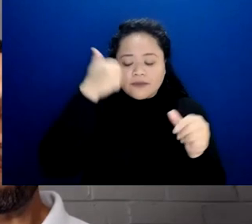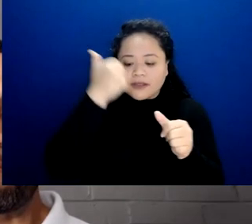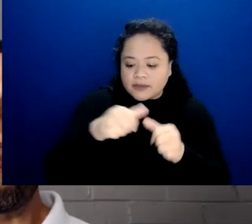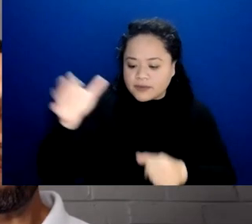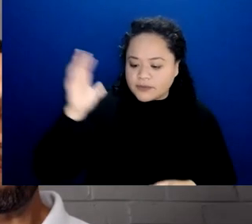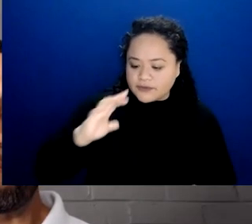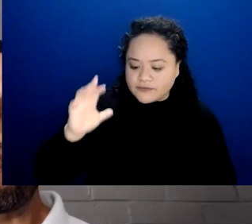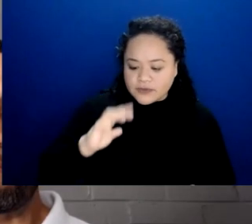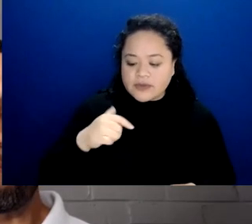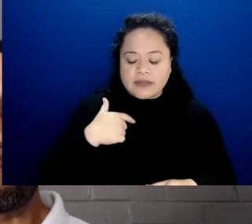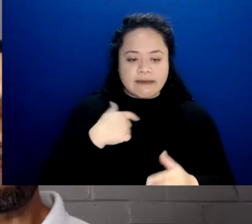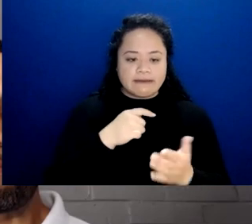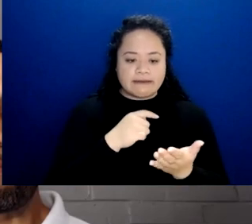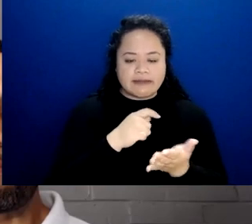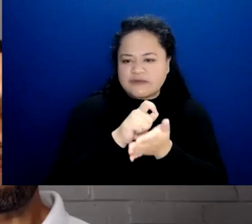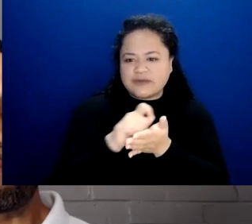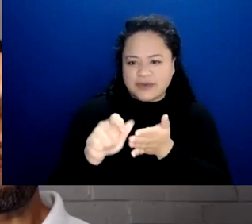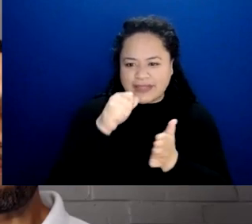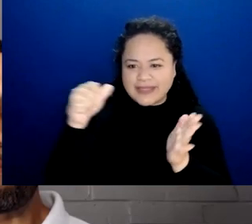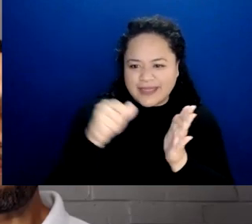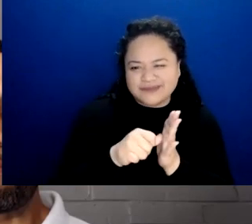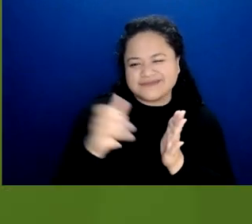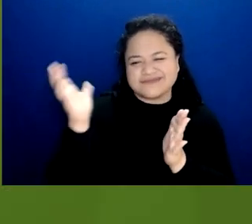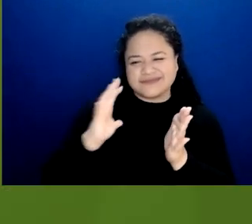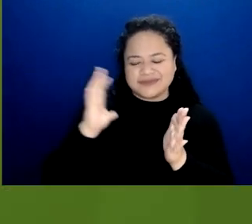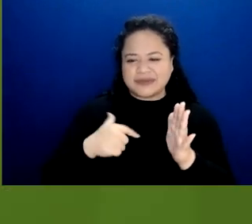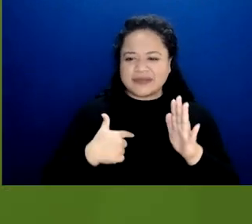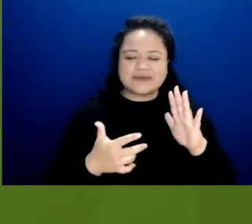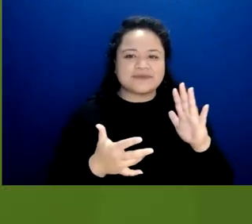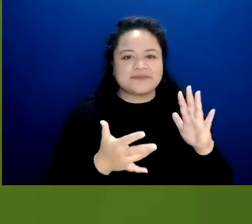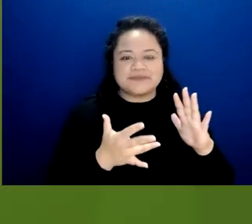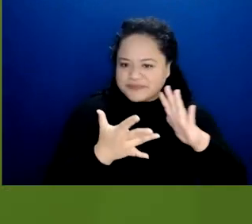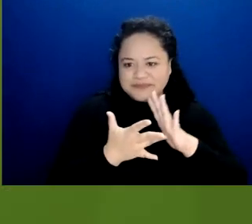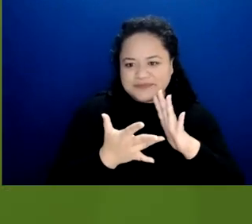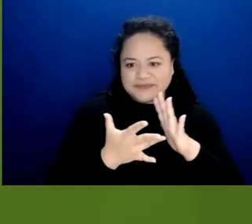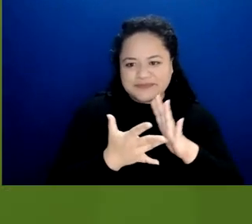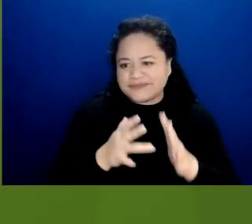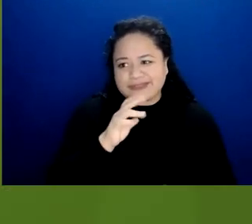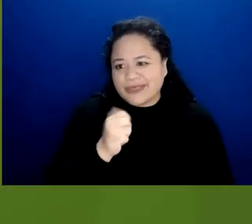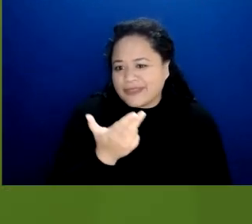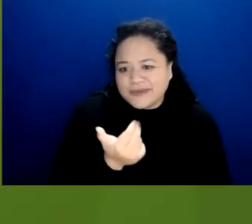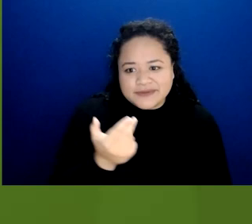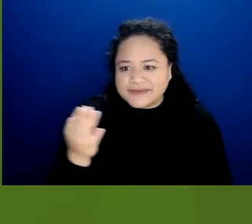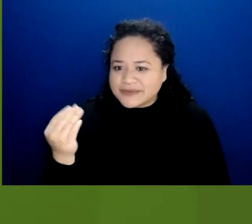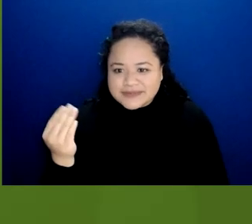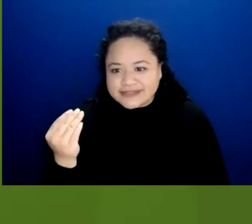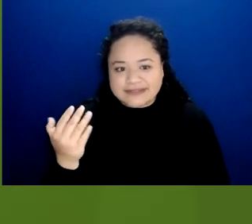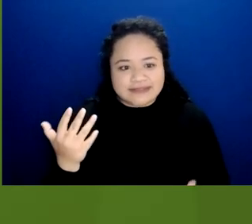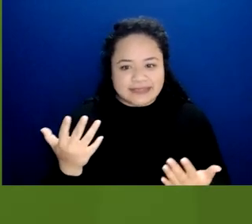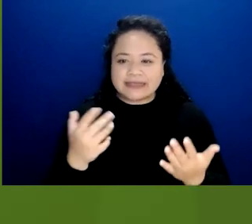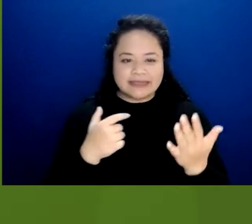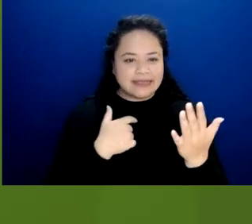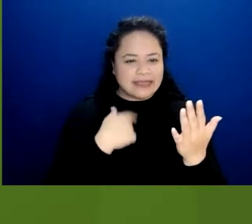was, a freshman in high school, you know, 13, 14 years old. And one of there's circled in the